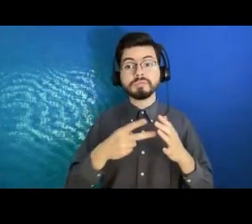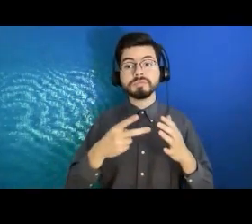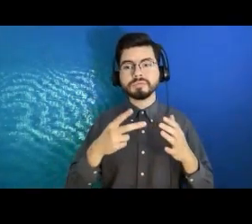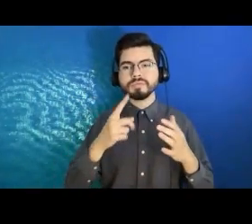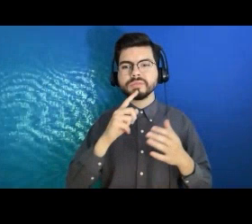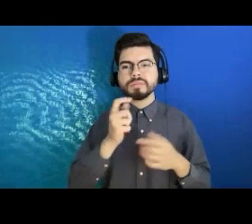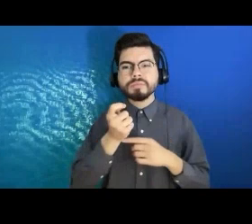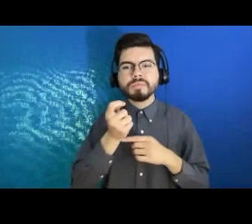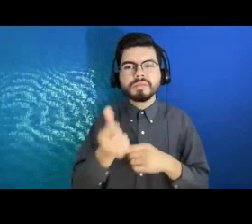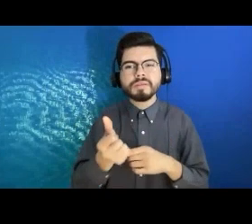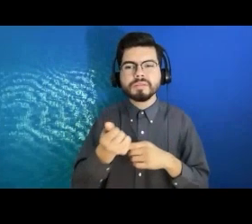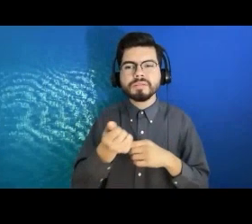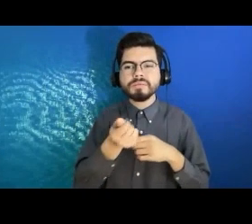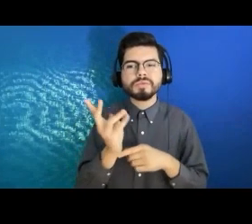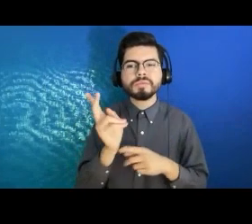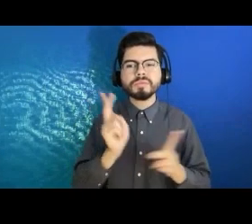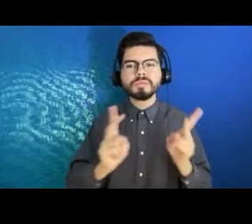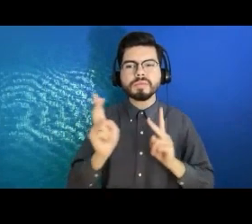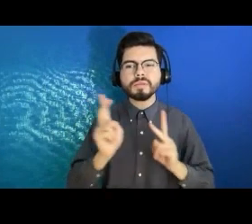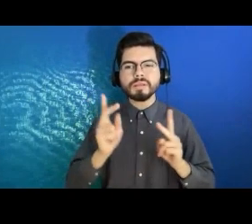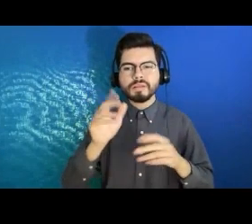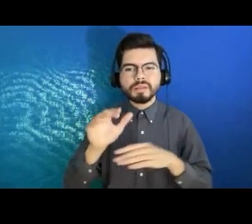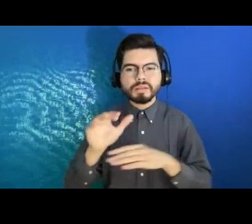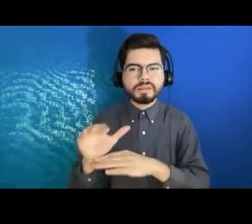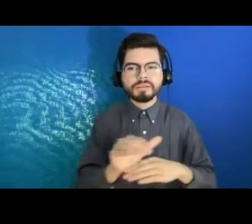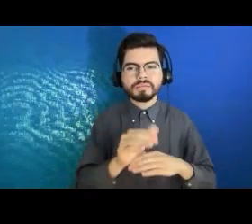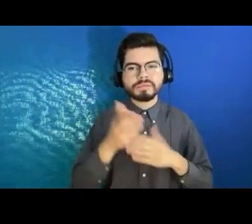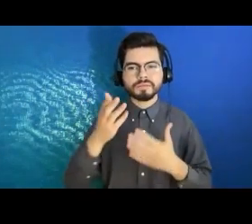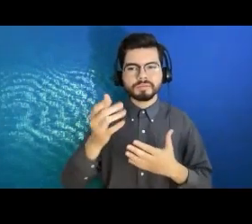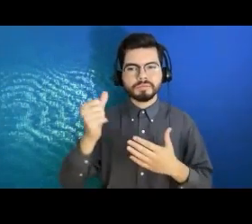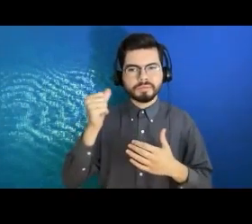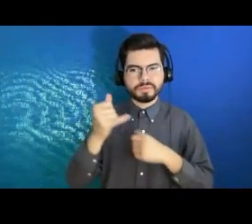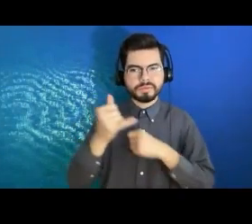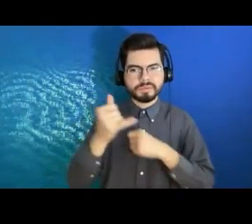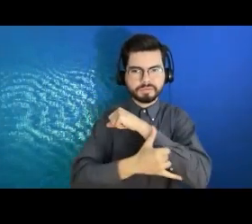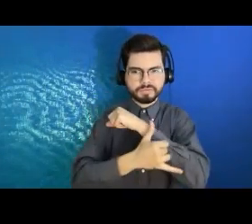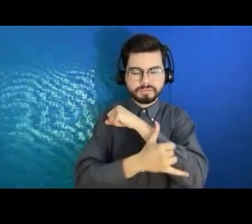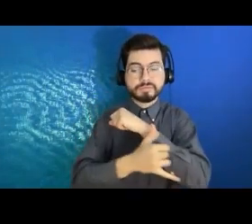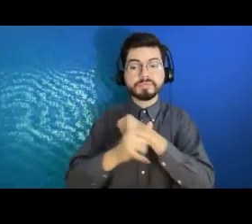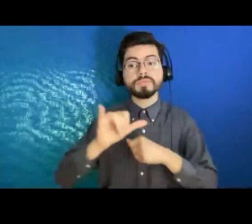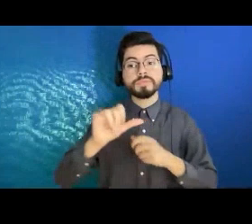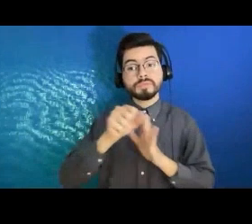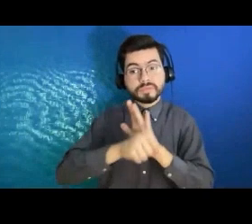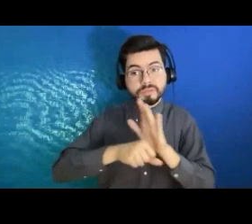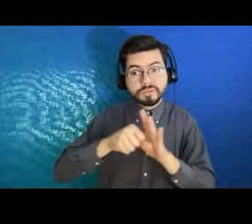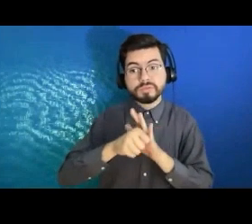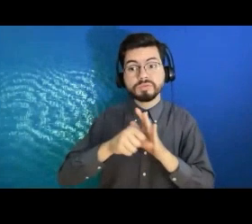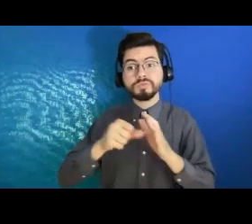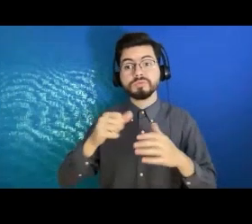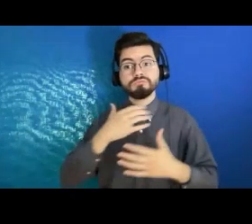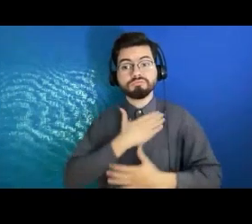backcountry. We also implement seasonal recreational closures in areas where there's high quality concentrated